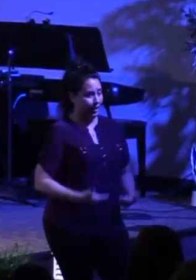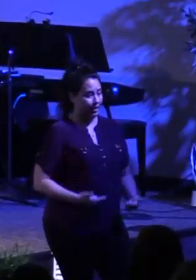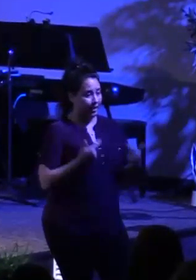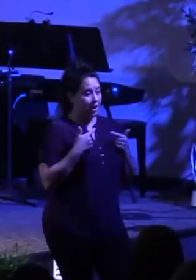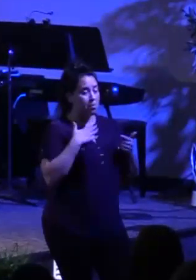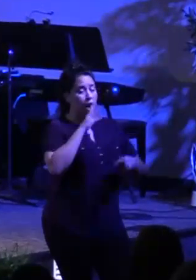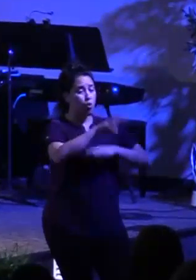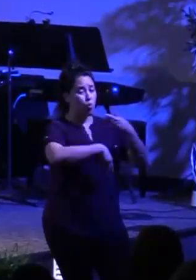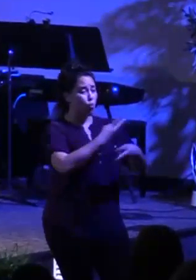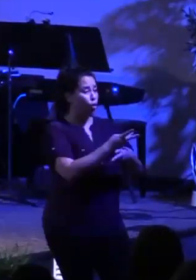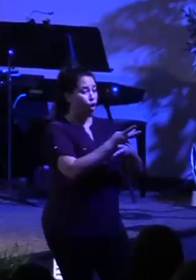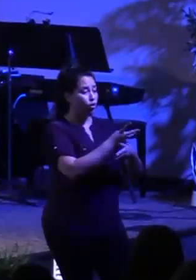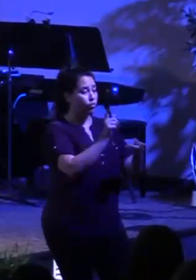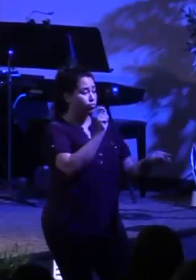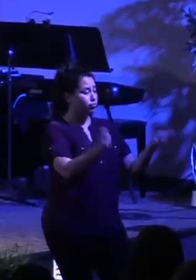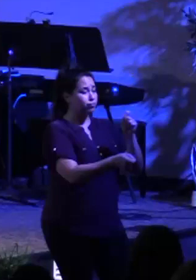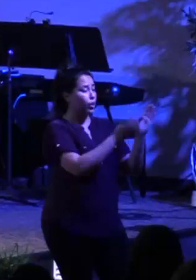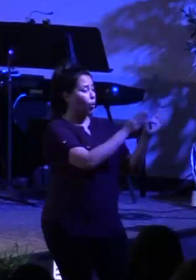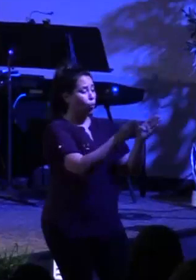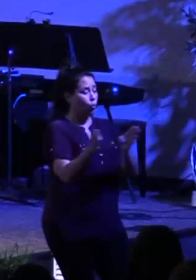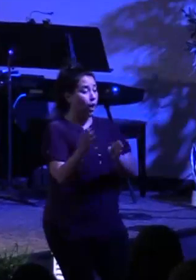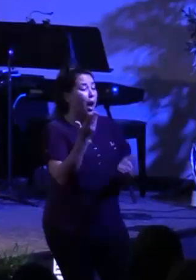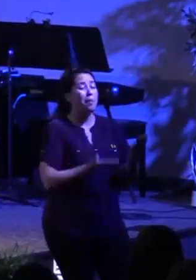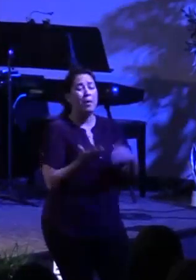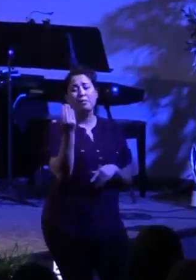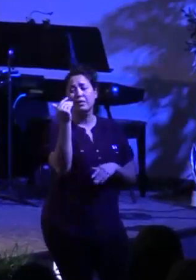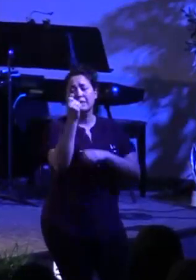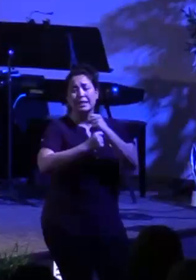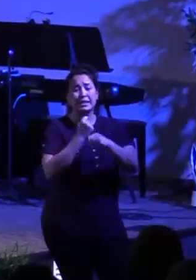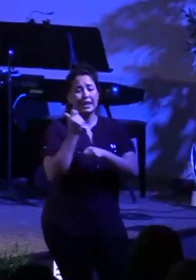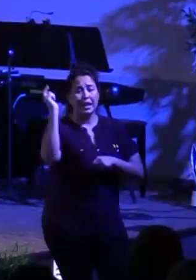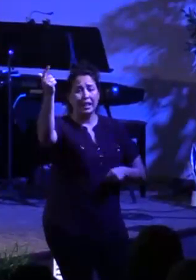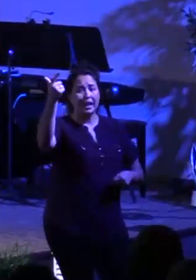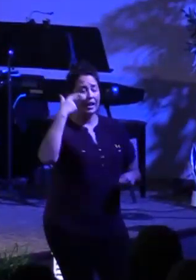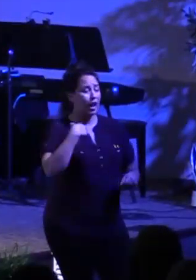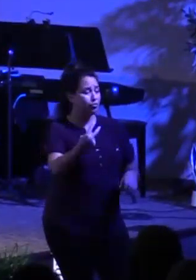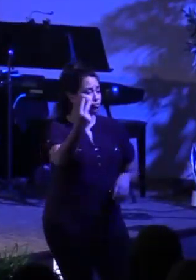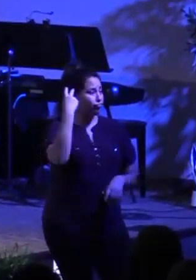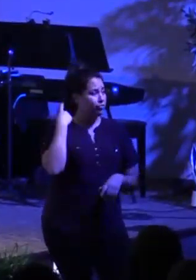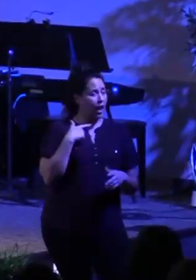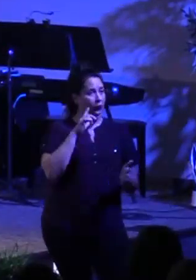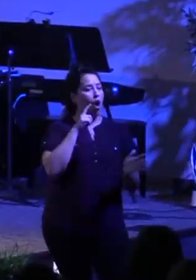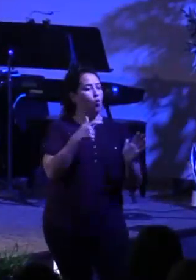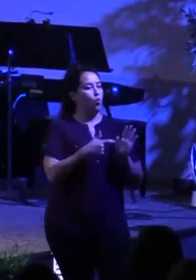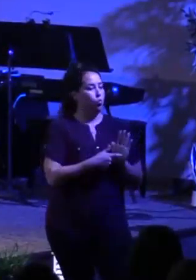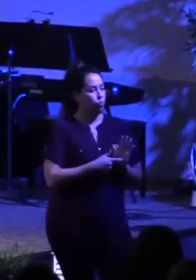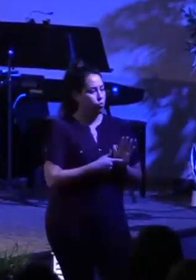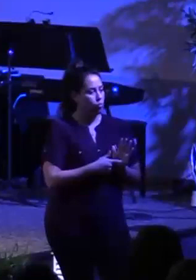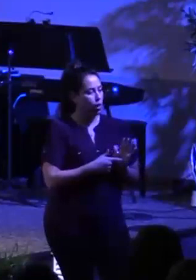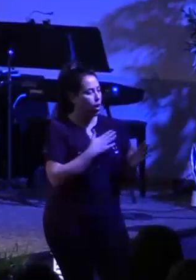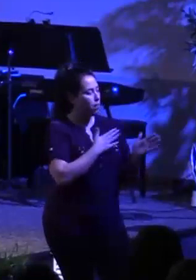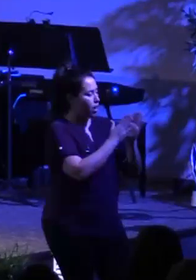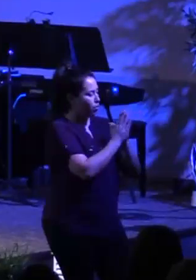my world. And then maybe 15 years later, I recognized that, you know what, my prayer is stale, it's just